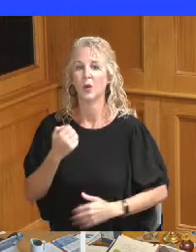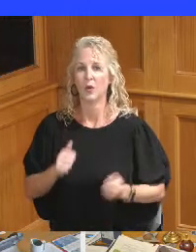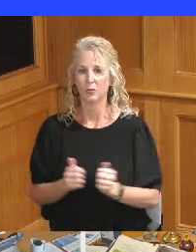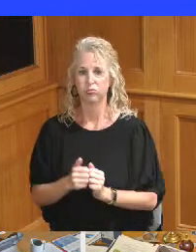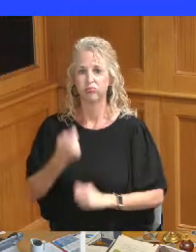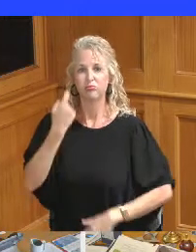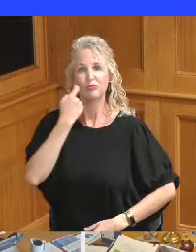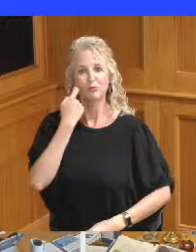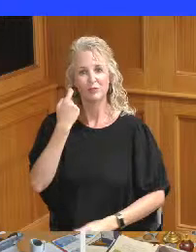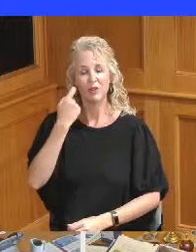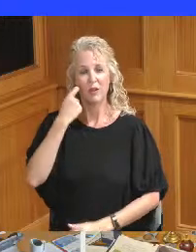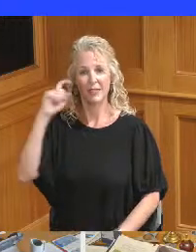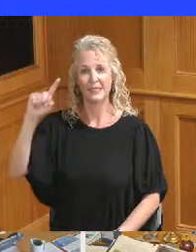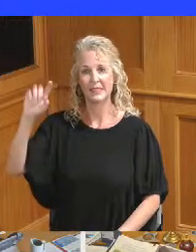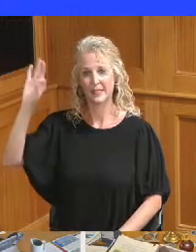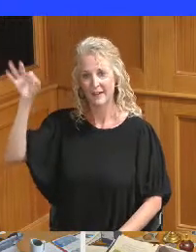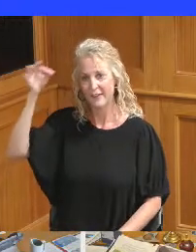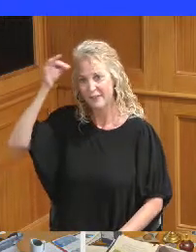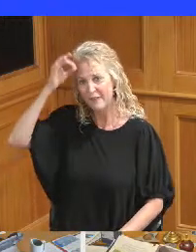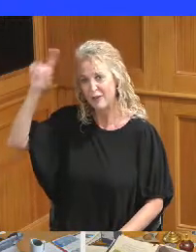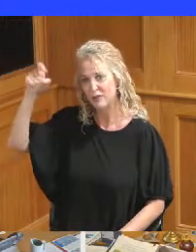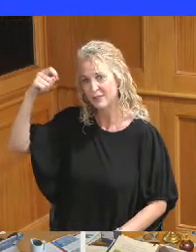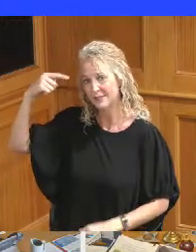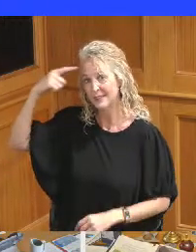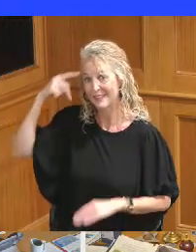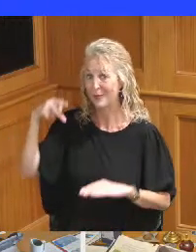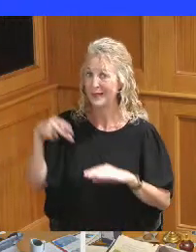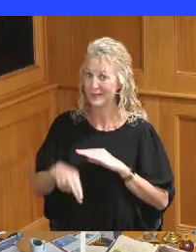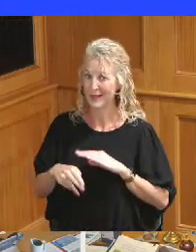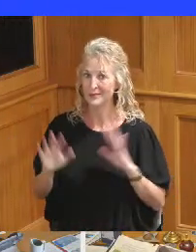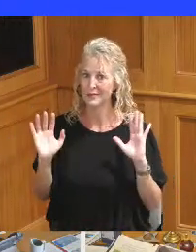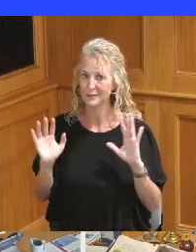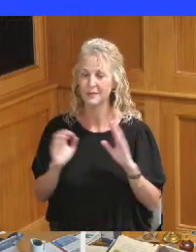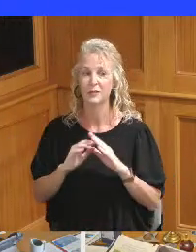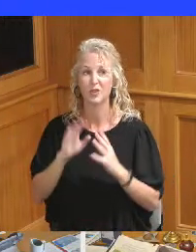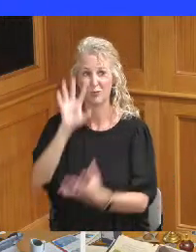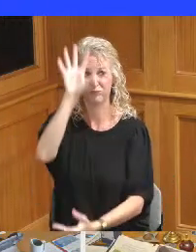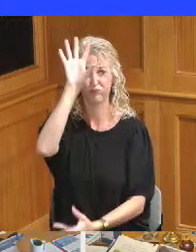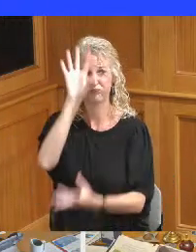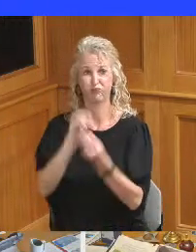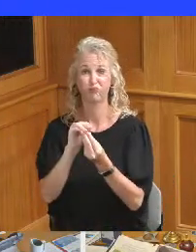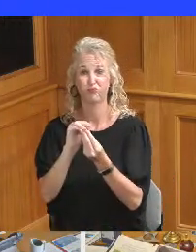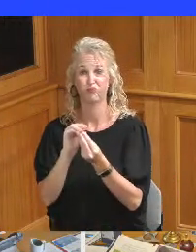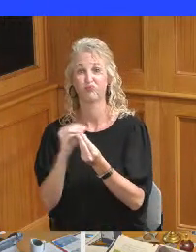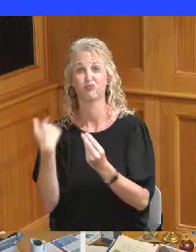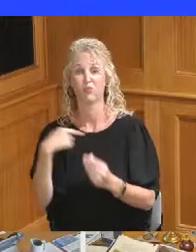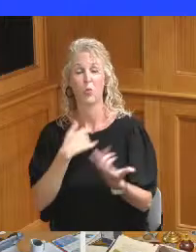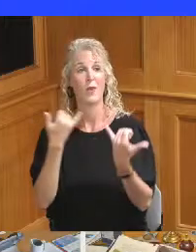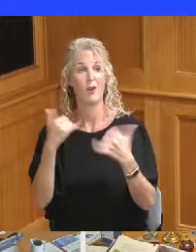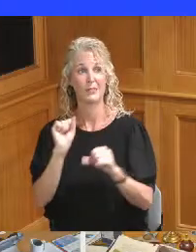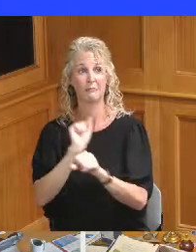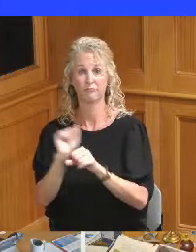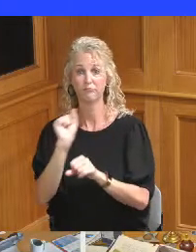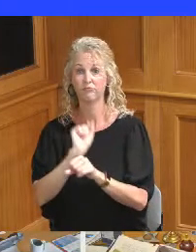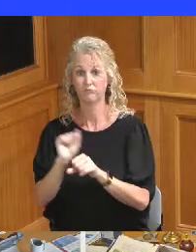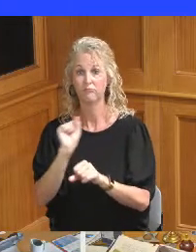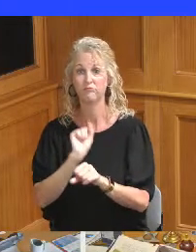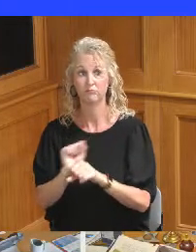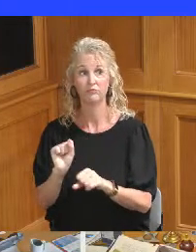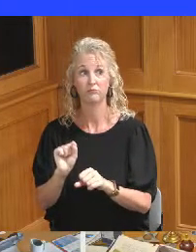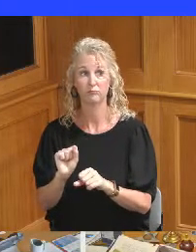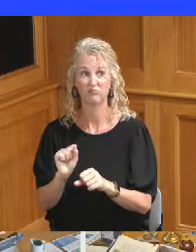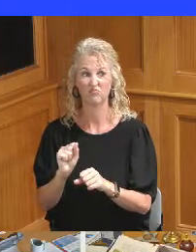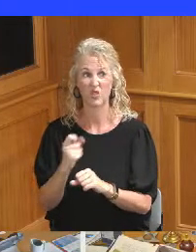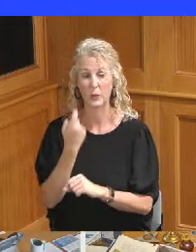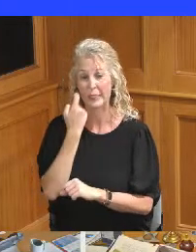legislative actions of the current administration. So all of these are ongoing advocacy work that we've been doing for the past